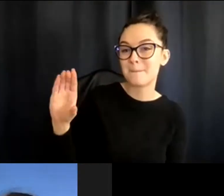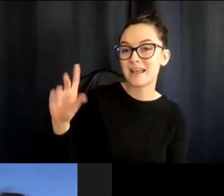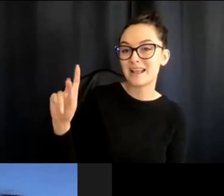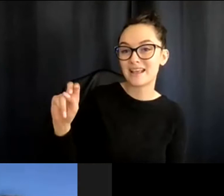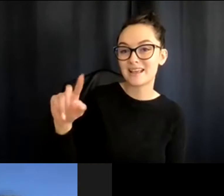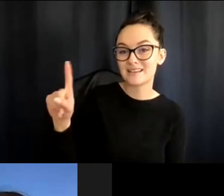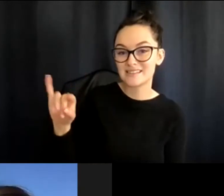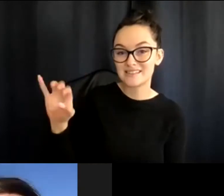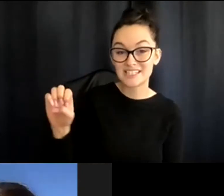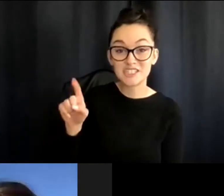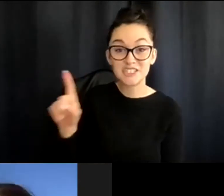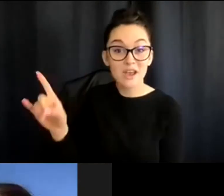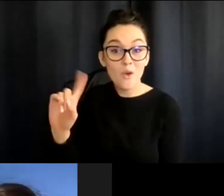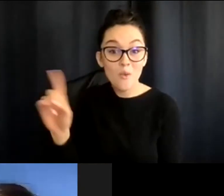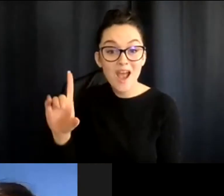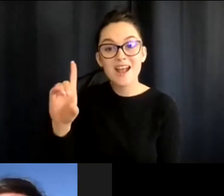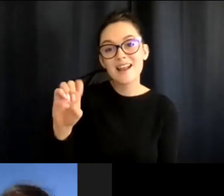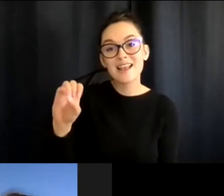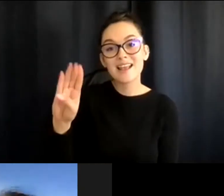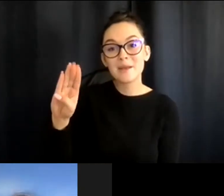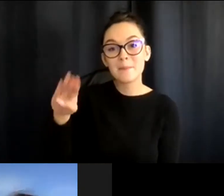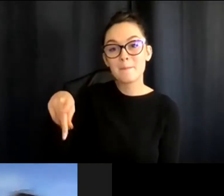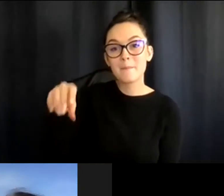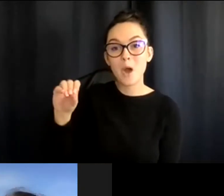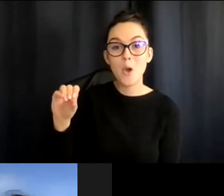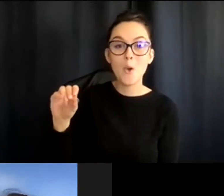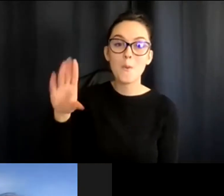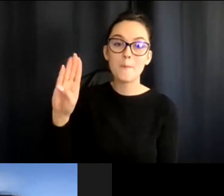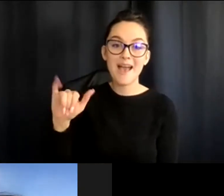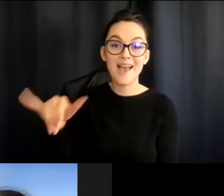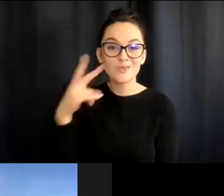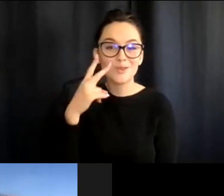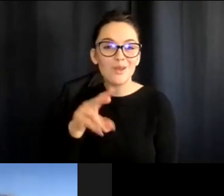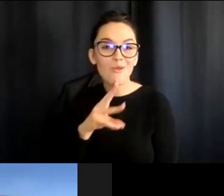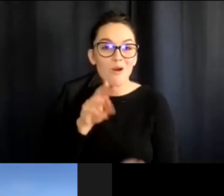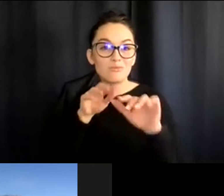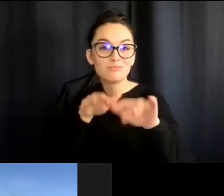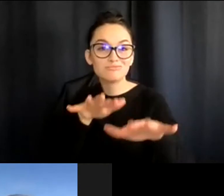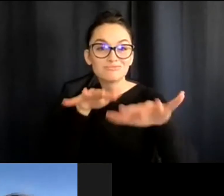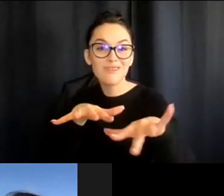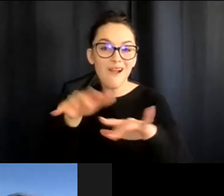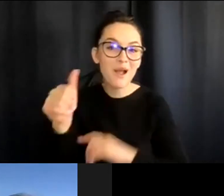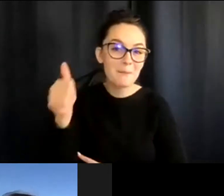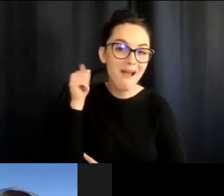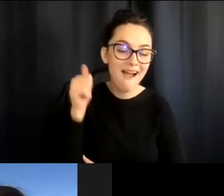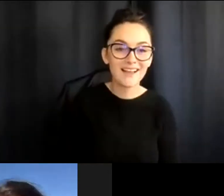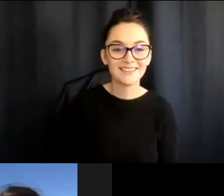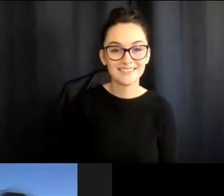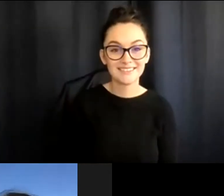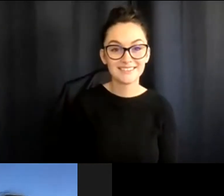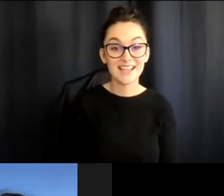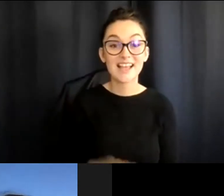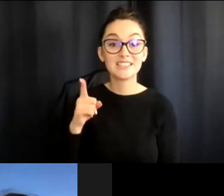in Depot Bay. You can see the ocean behind her. And she's bringing us Miss